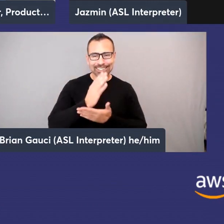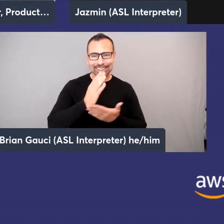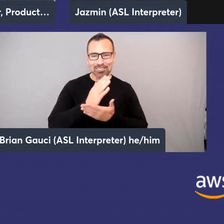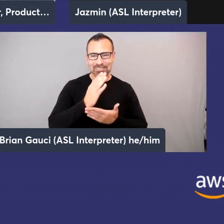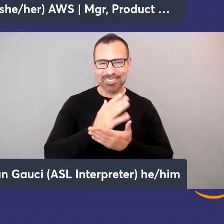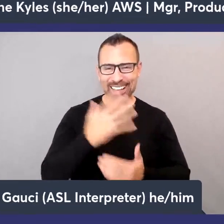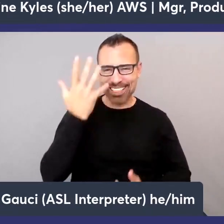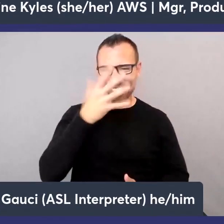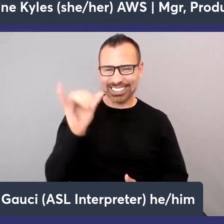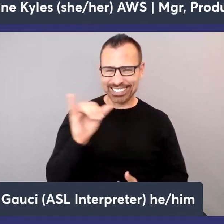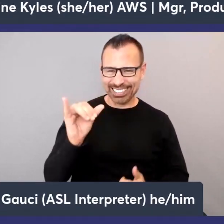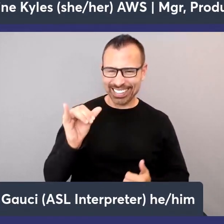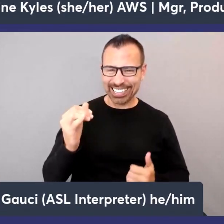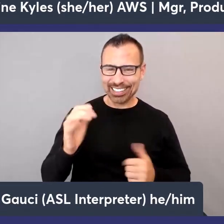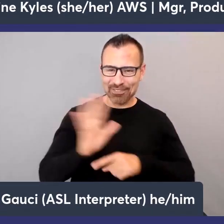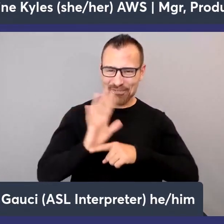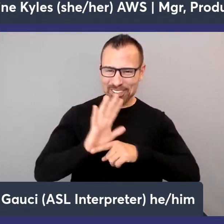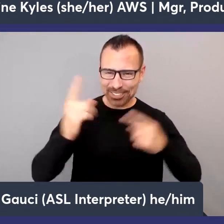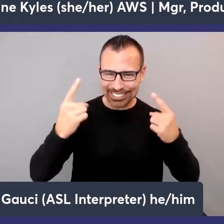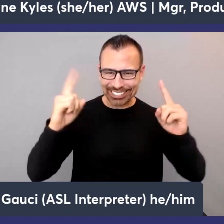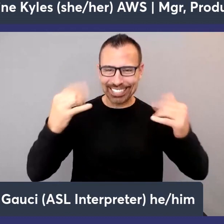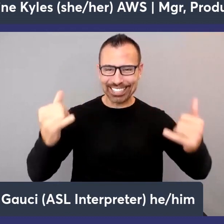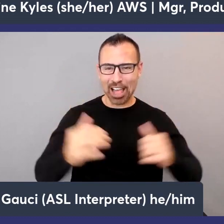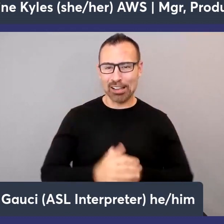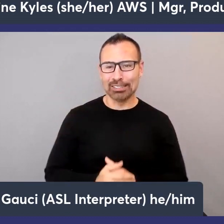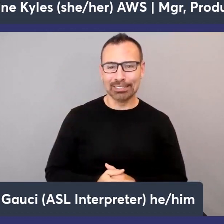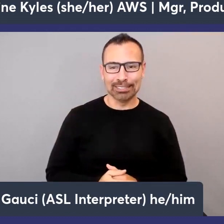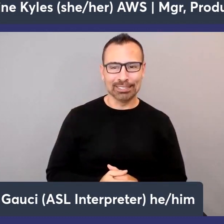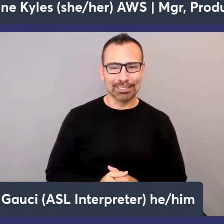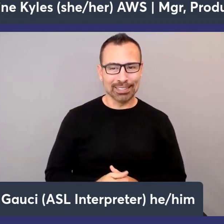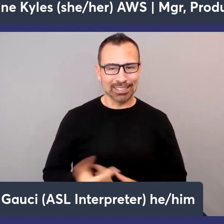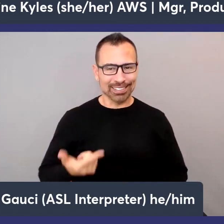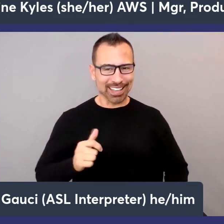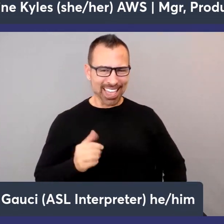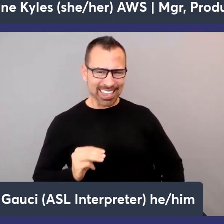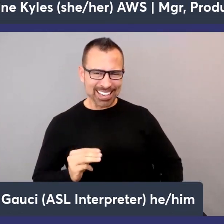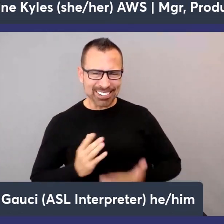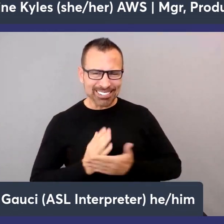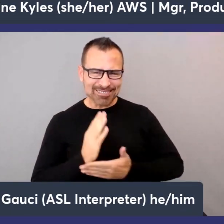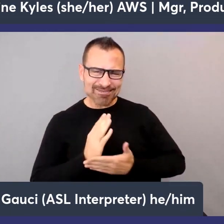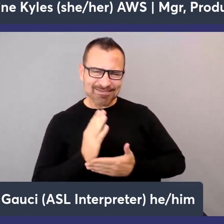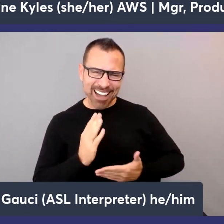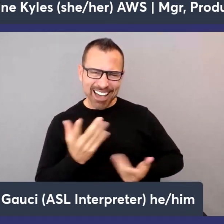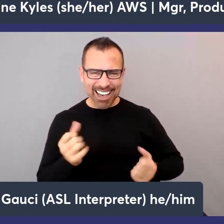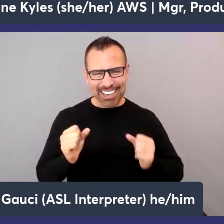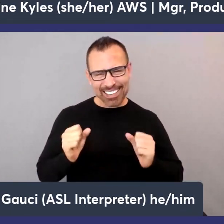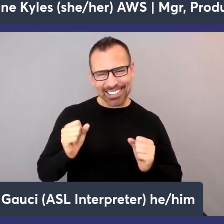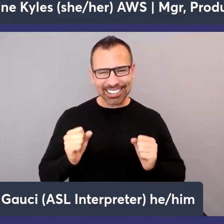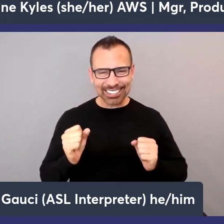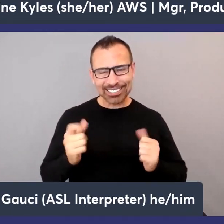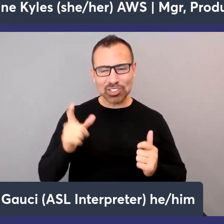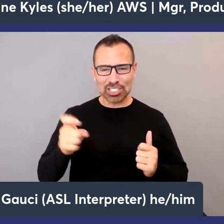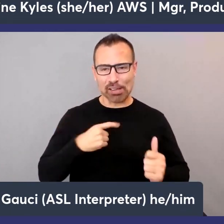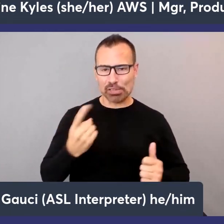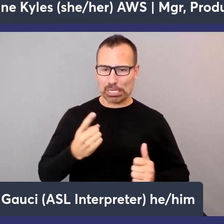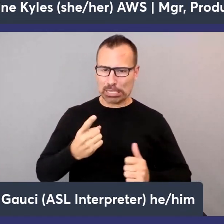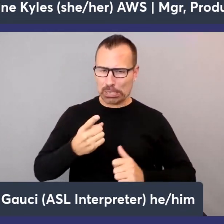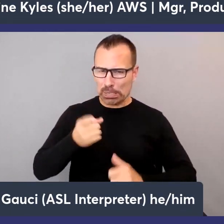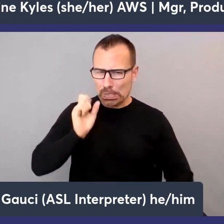like it's working now. All right. Look at that. That's just, you just have to threaten it